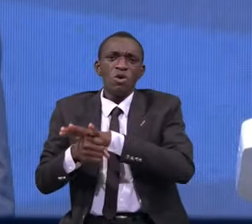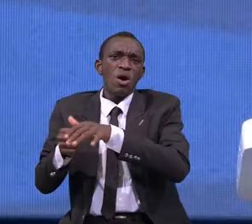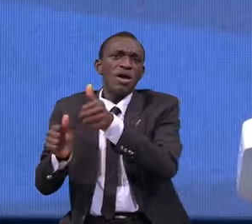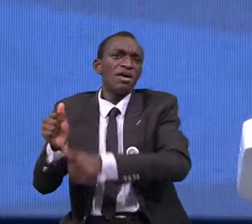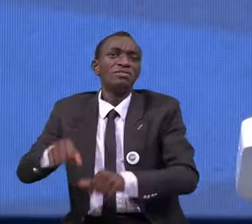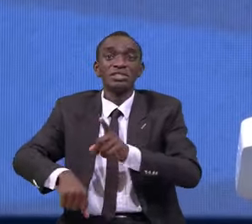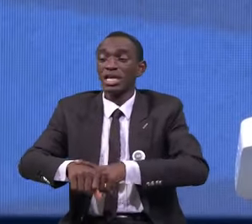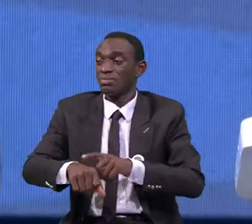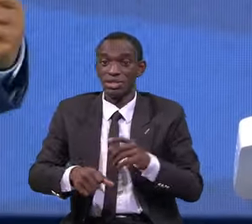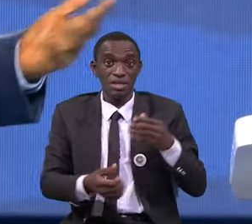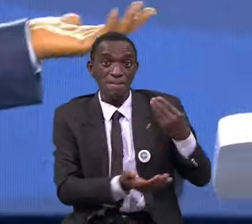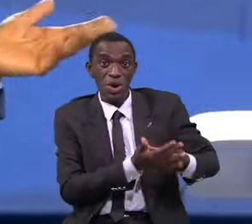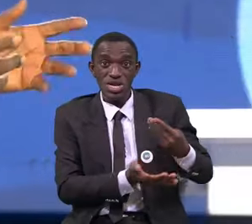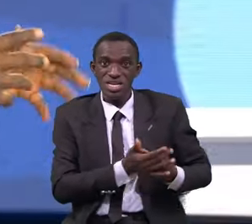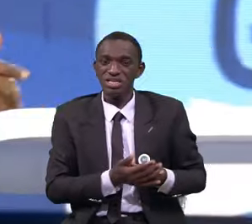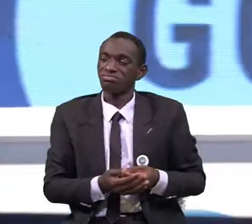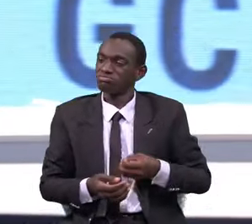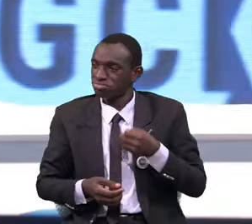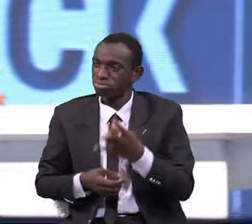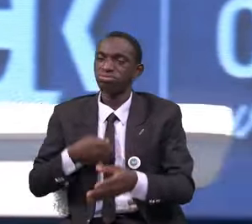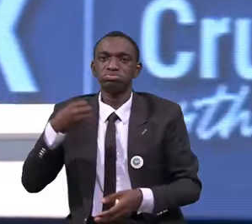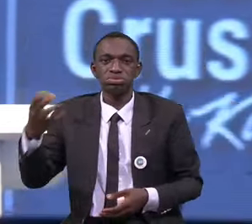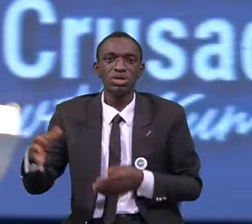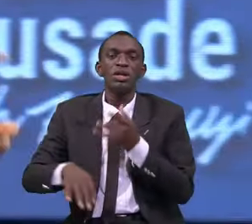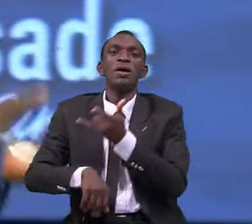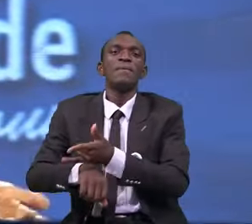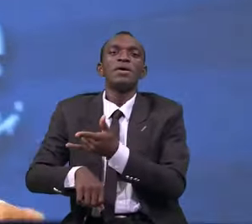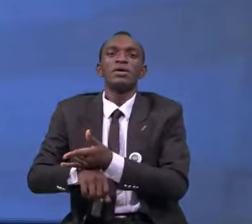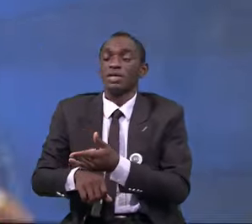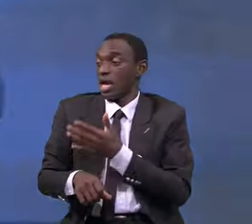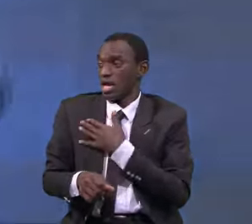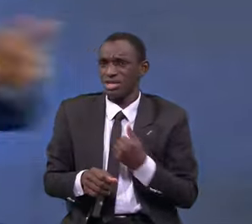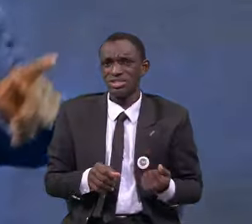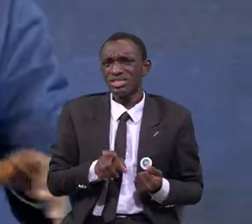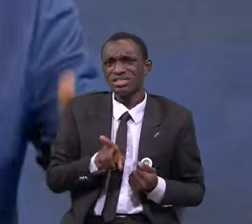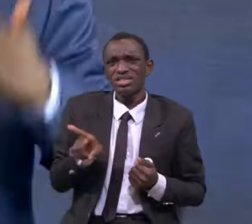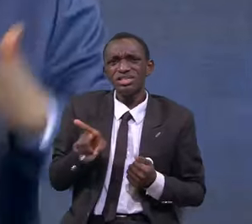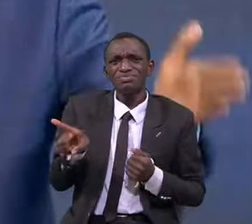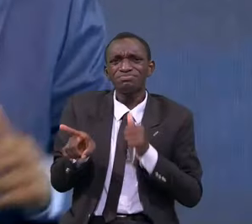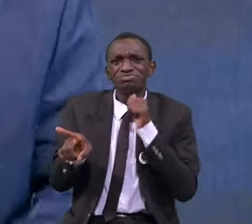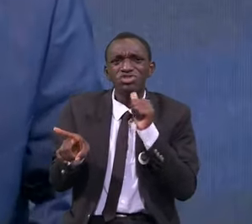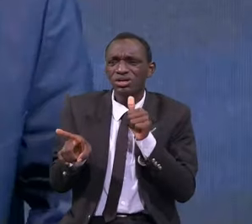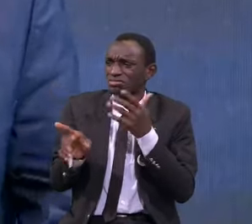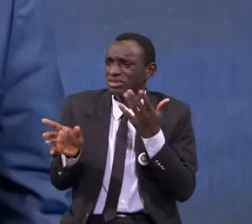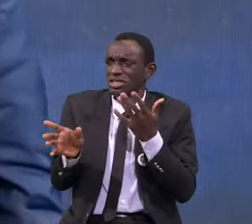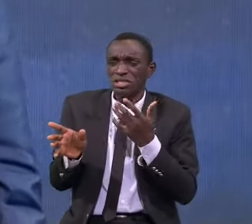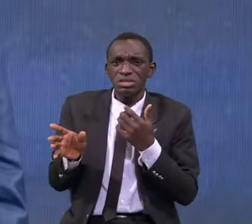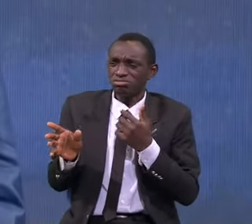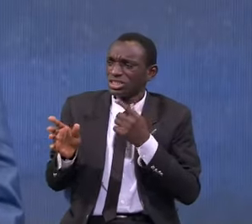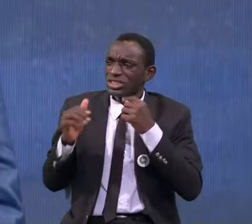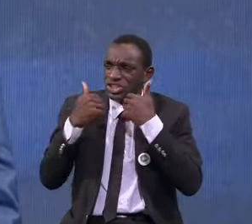is. And, you know, no respect, their shame, degradation from generation